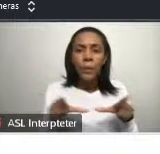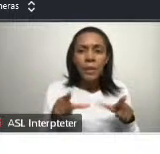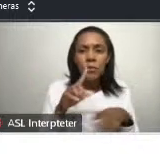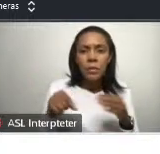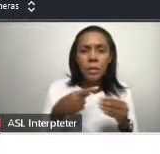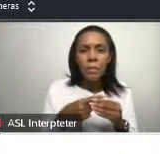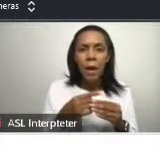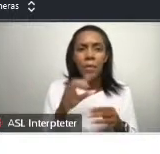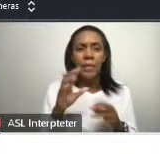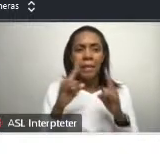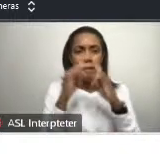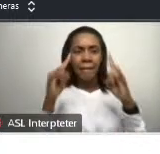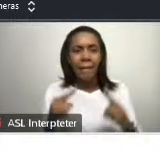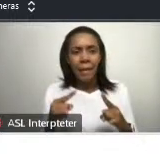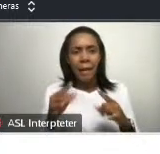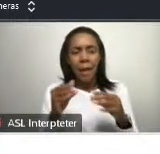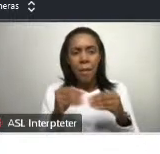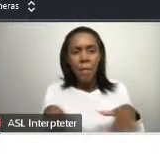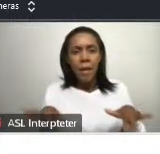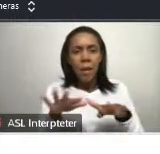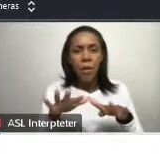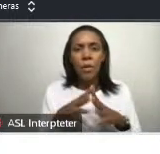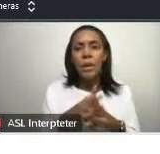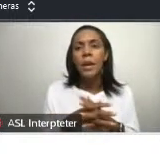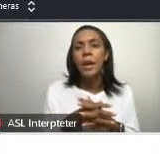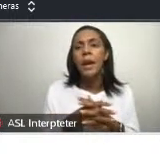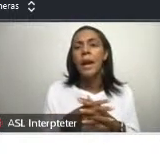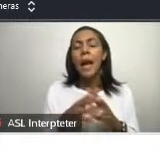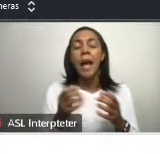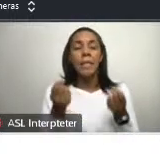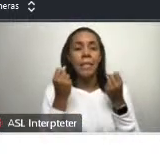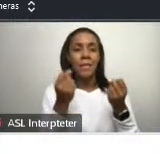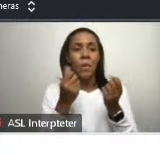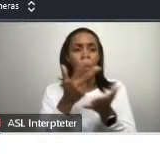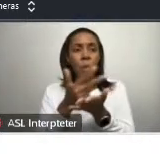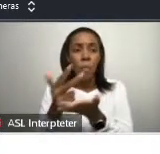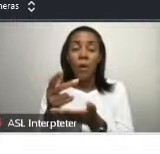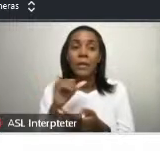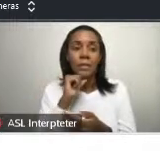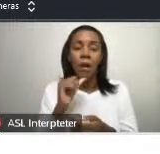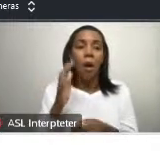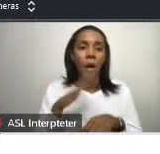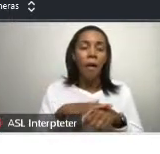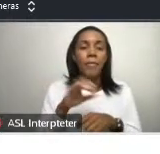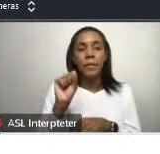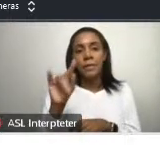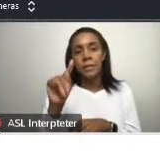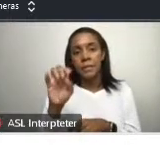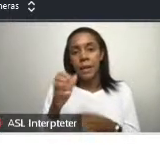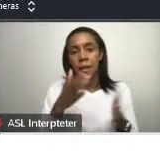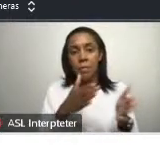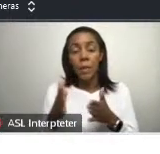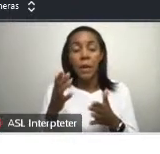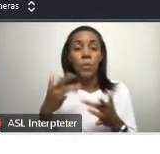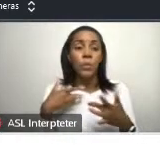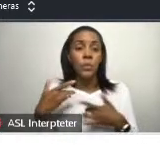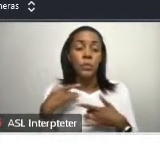park. That was not illustrated on the site plan or the concept plan. We were concerned that it should not be